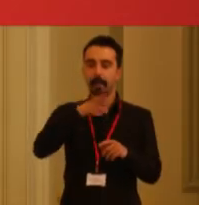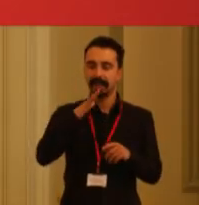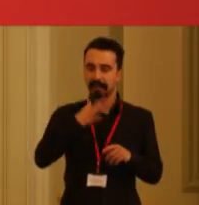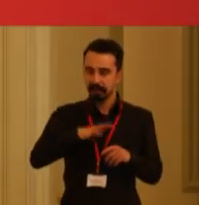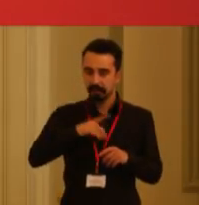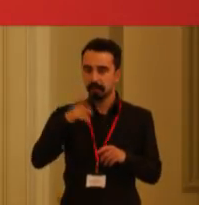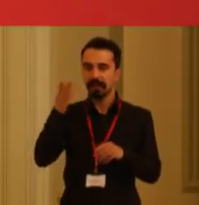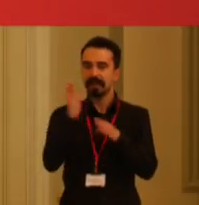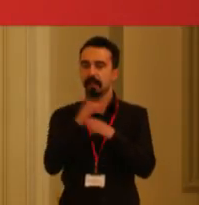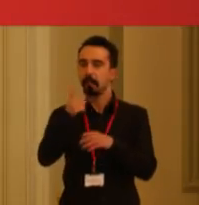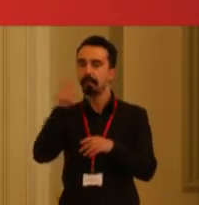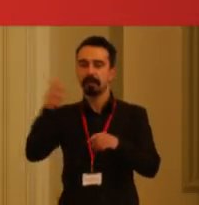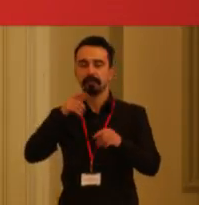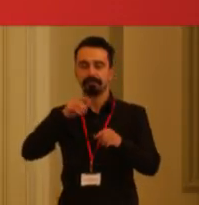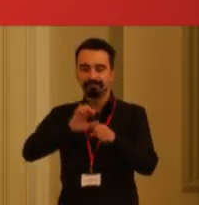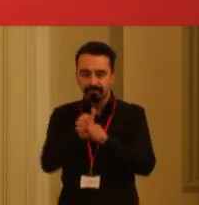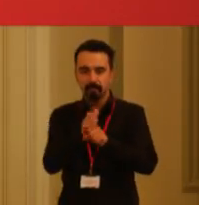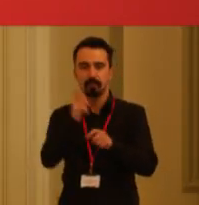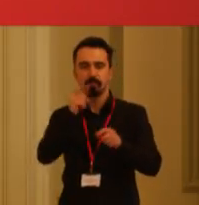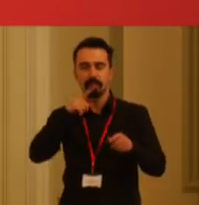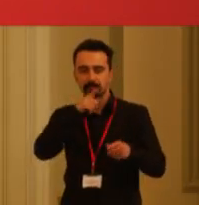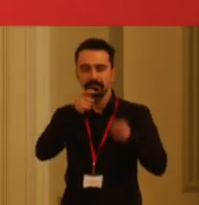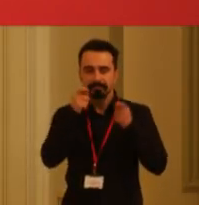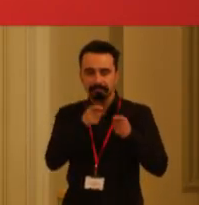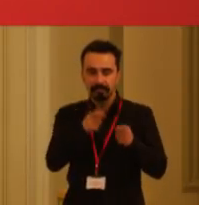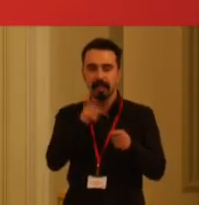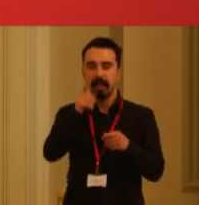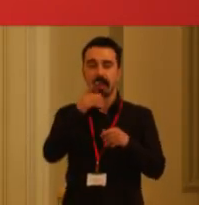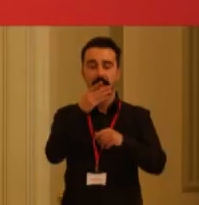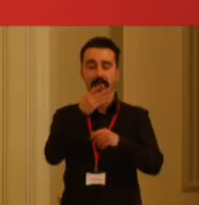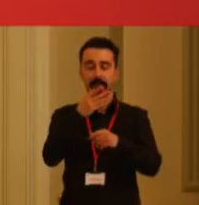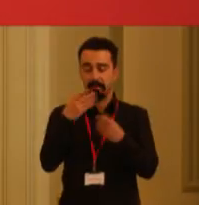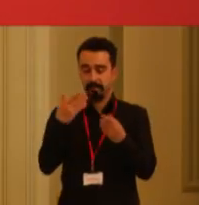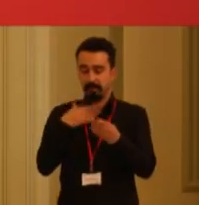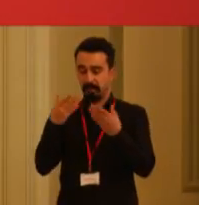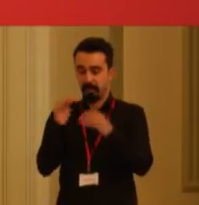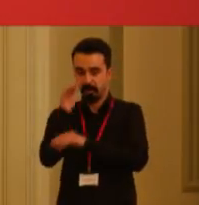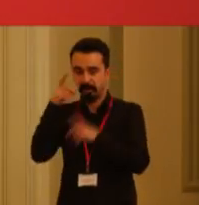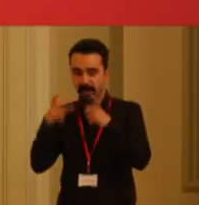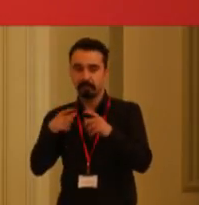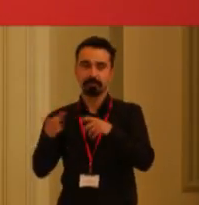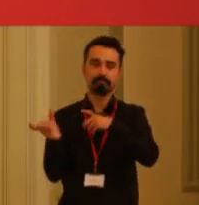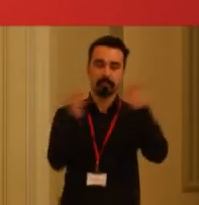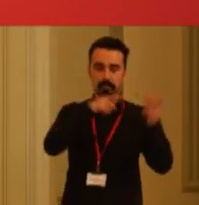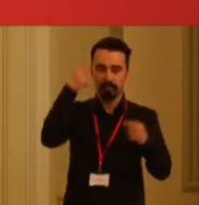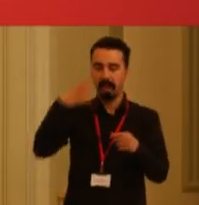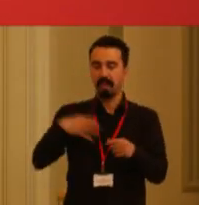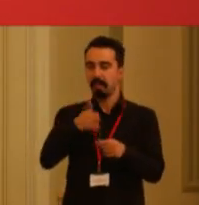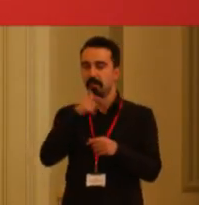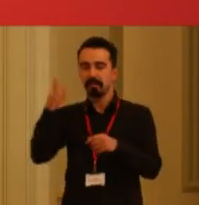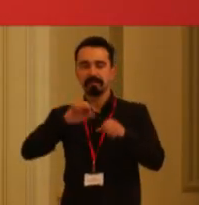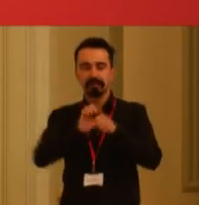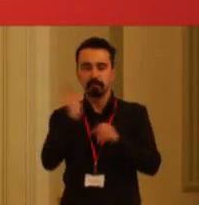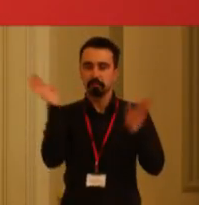was this astounding moment. One woman wrote to us saying that she's going to commit suicide. But the father was so strict, wouldn't let her